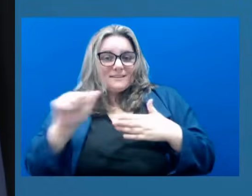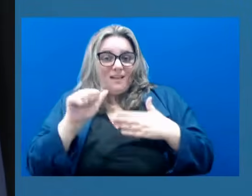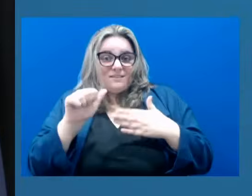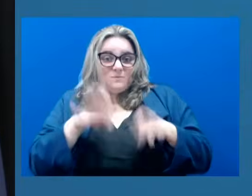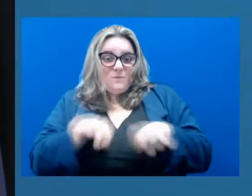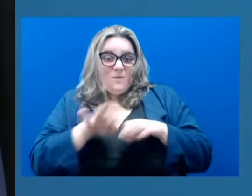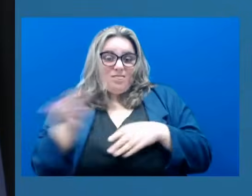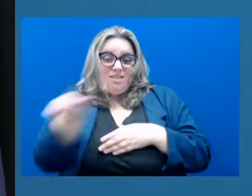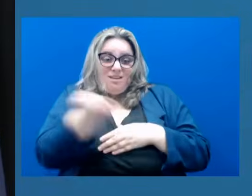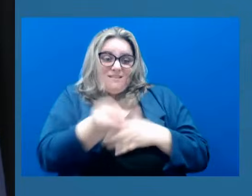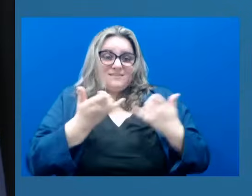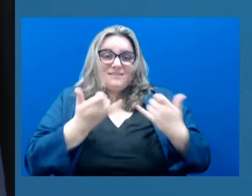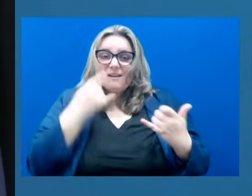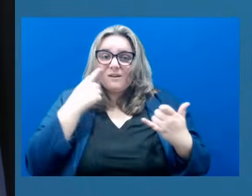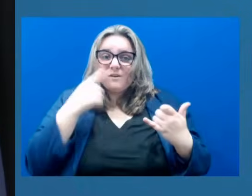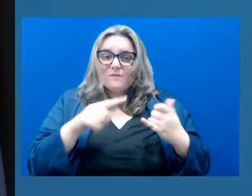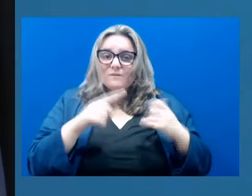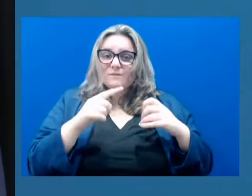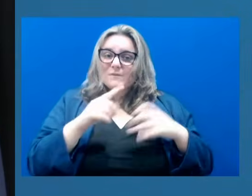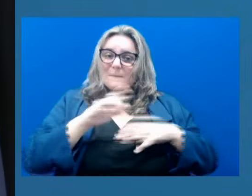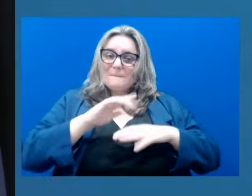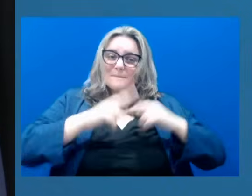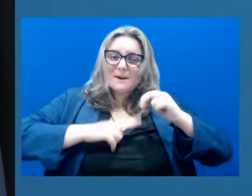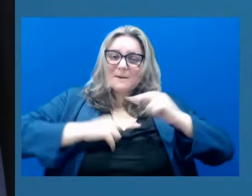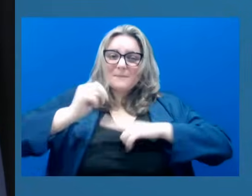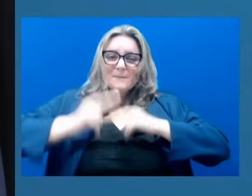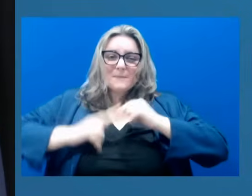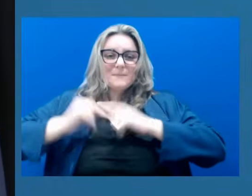build like they never did before.